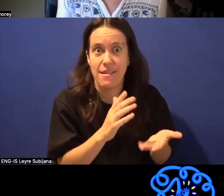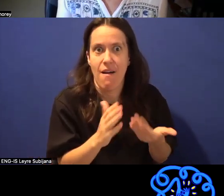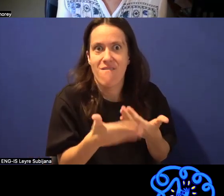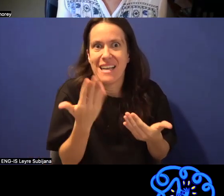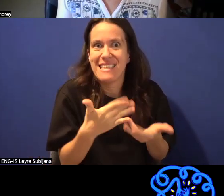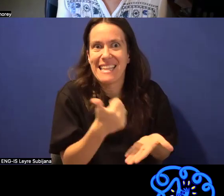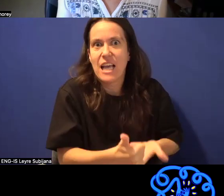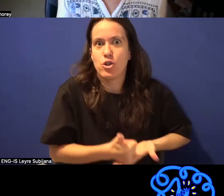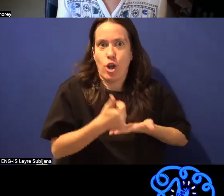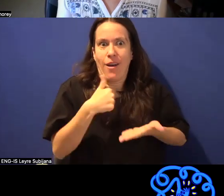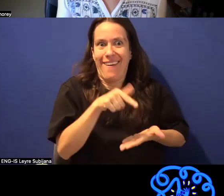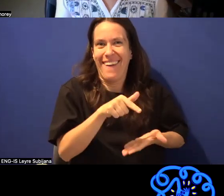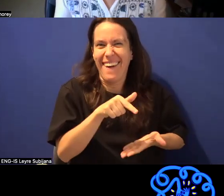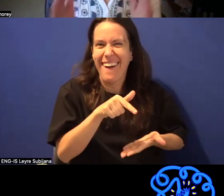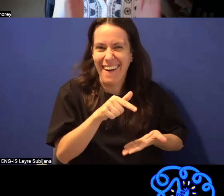occurring in this